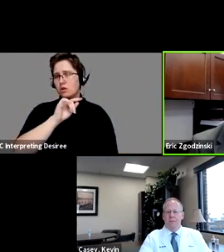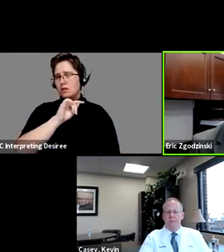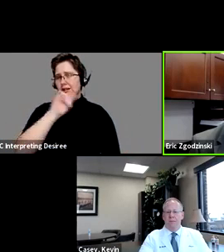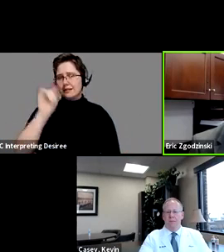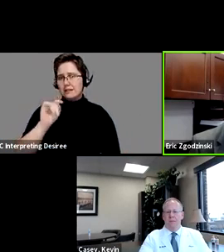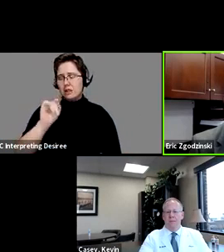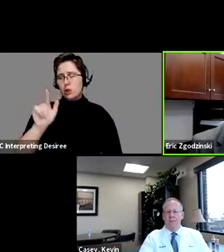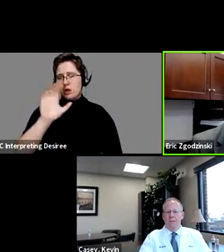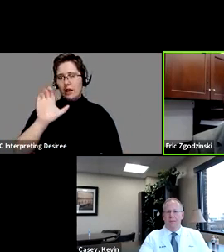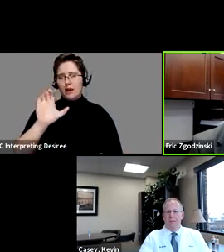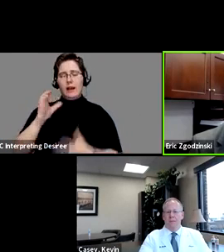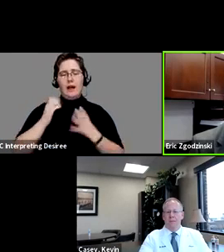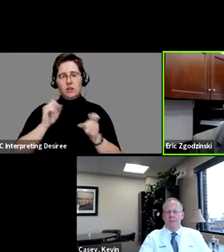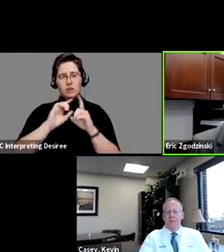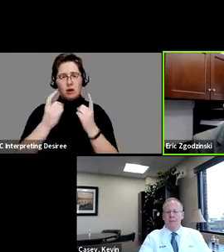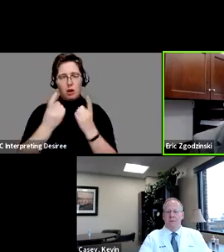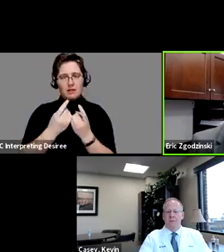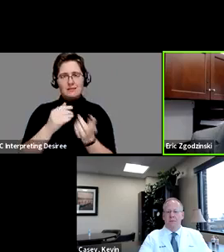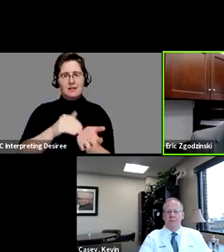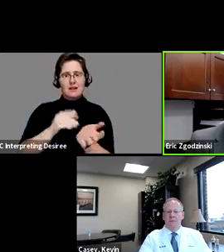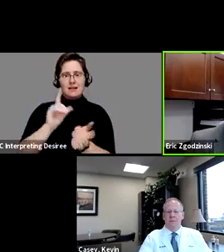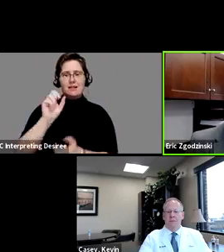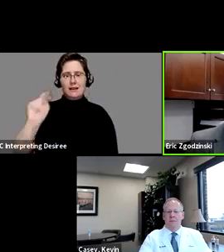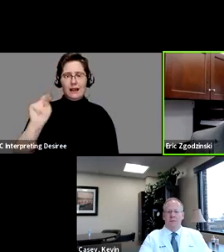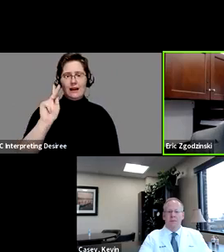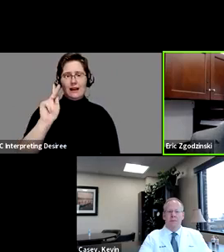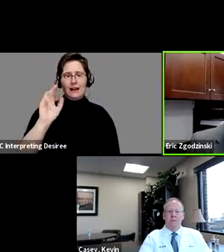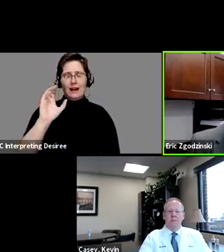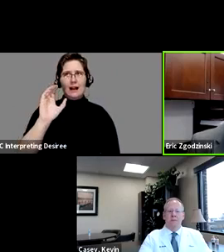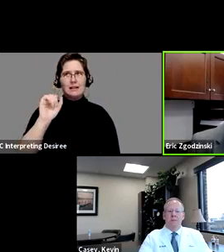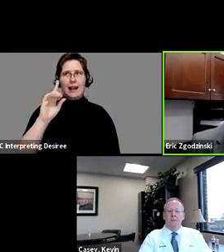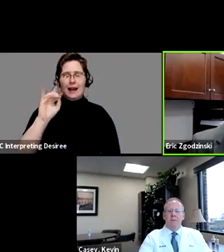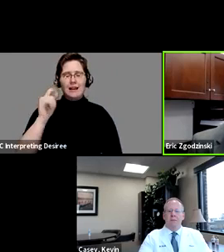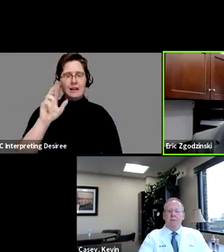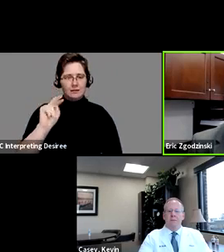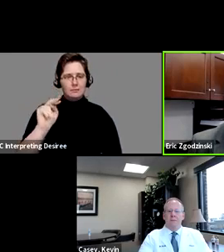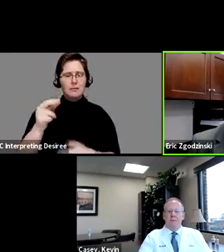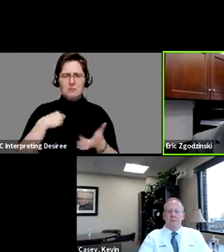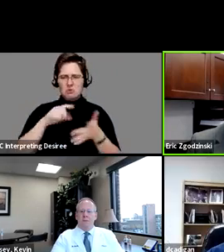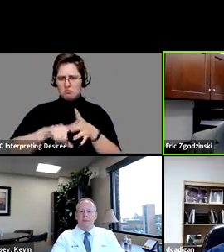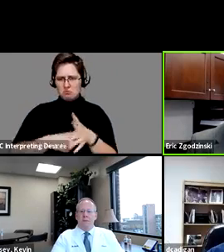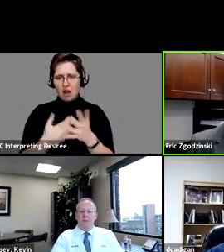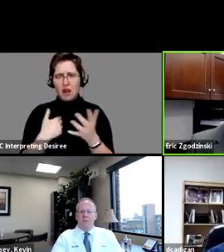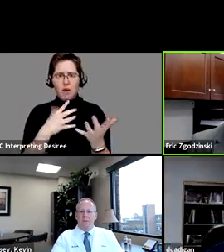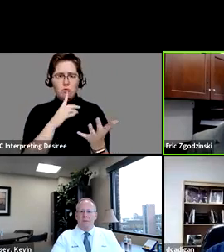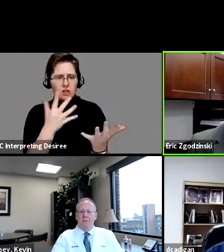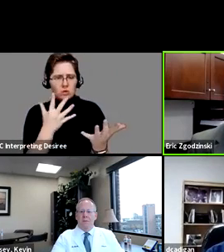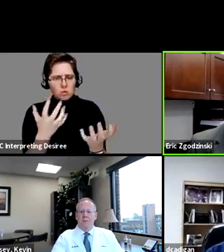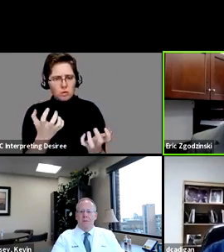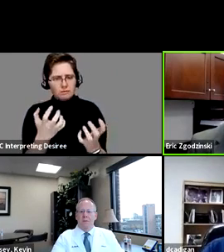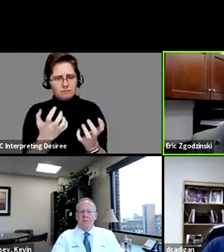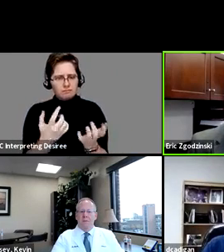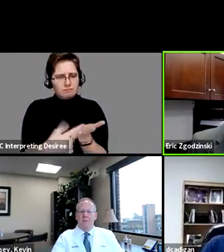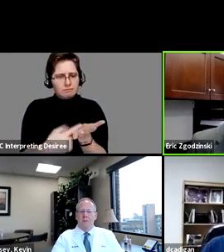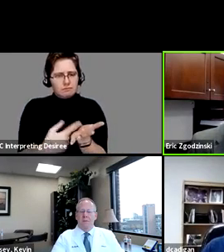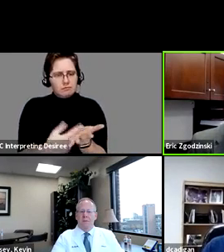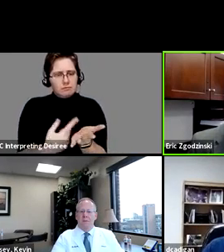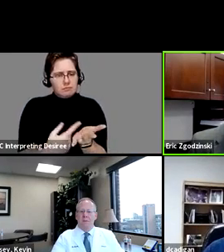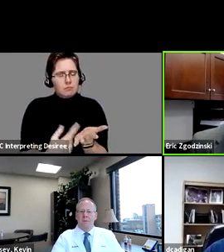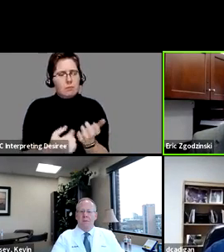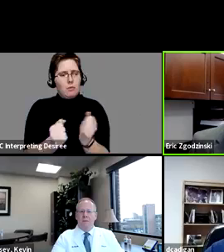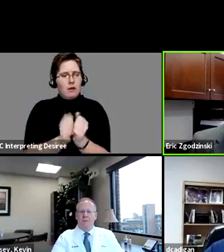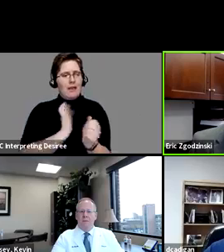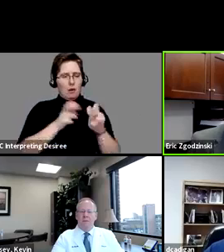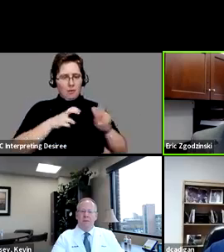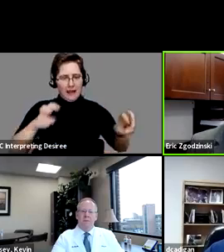Department, Dr. Dan Cadigan. I'm going to start this off, and then I really want to get to our panelists because they have some